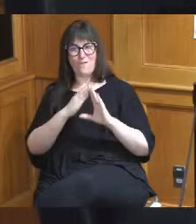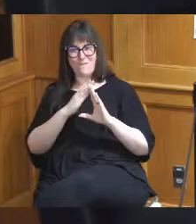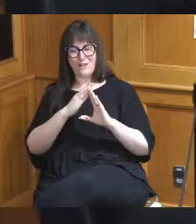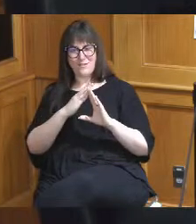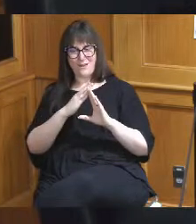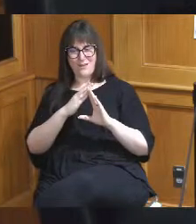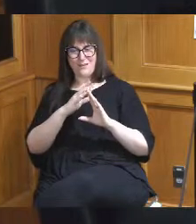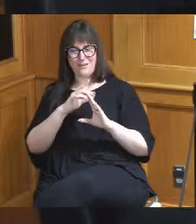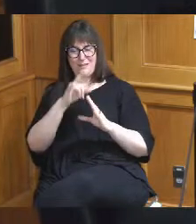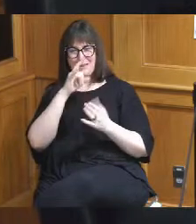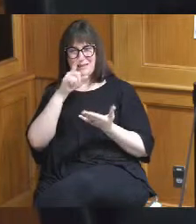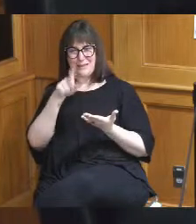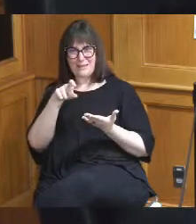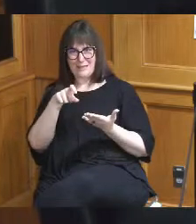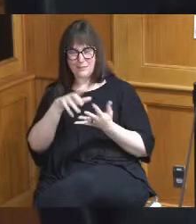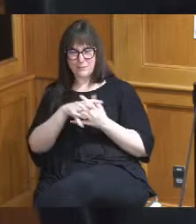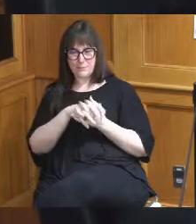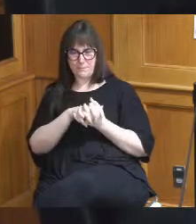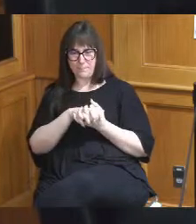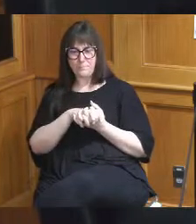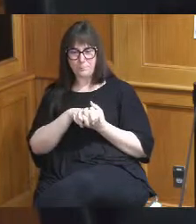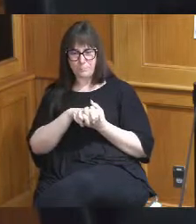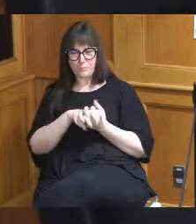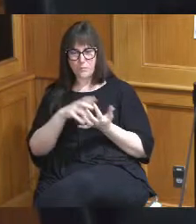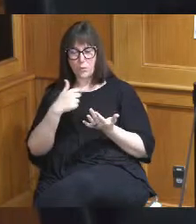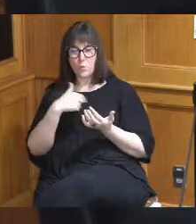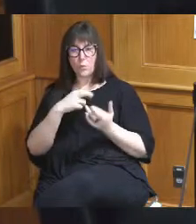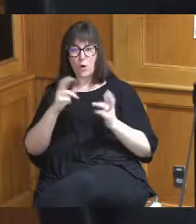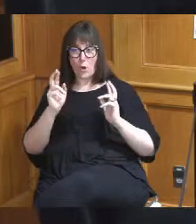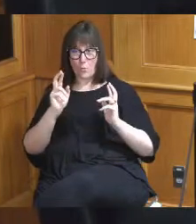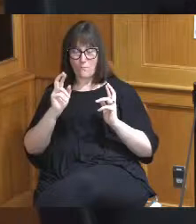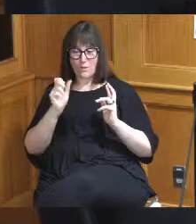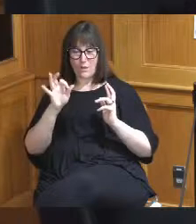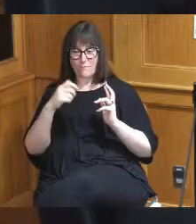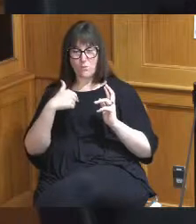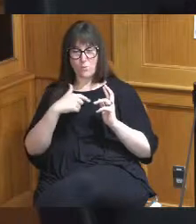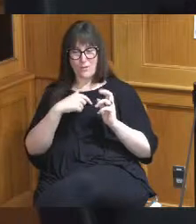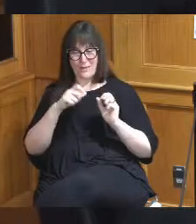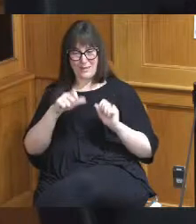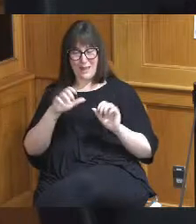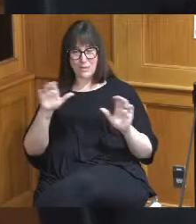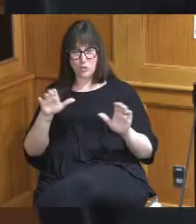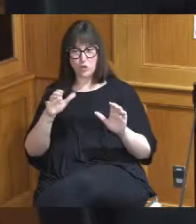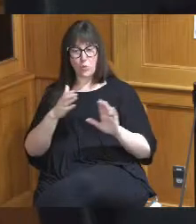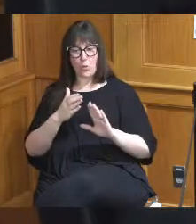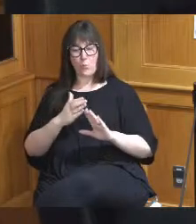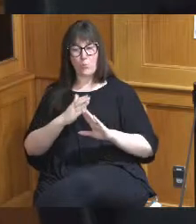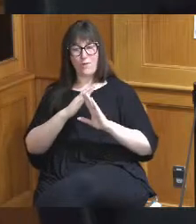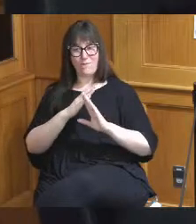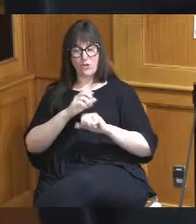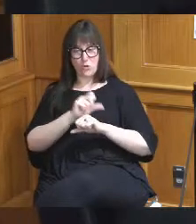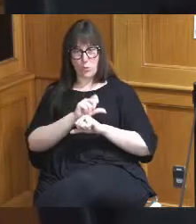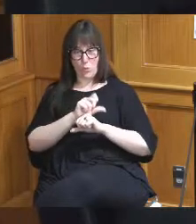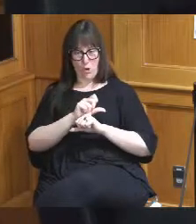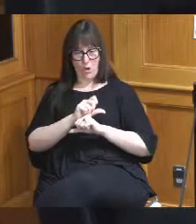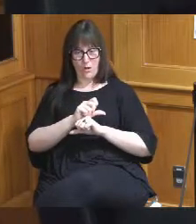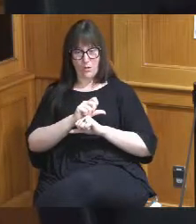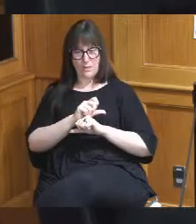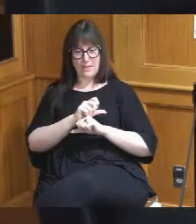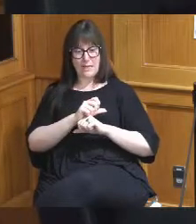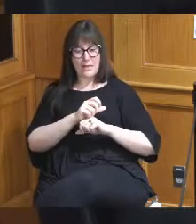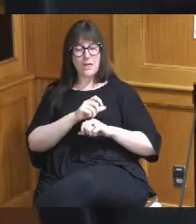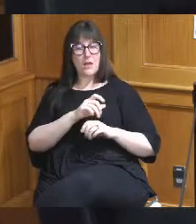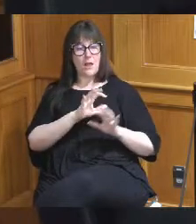ago. I don't remember how long ago it was. And we're hopeful that if we could do some prevention work and go in and